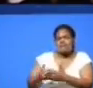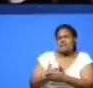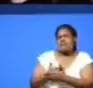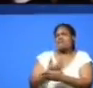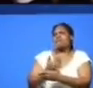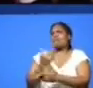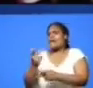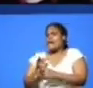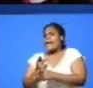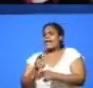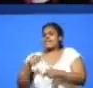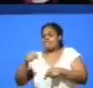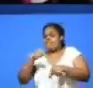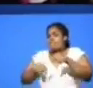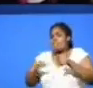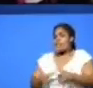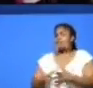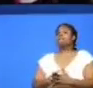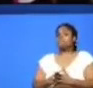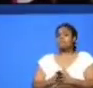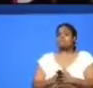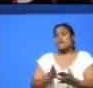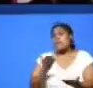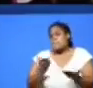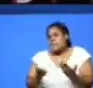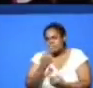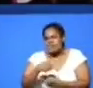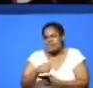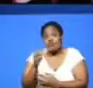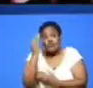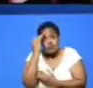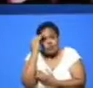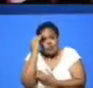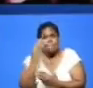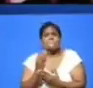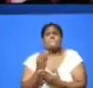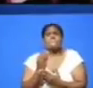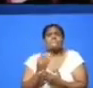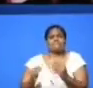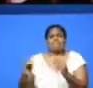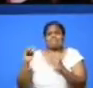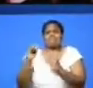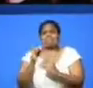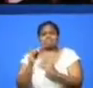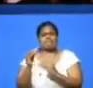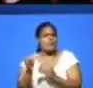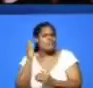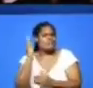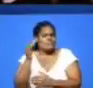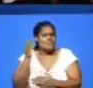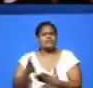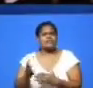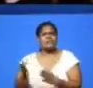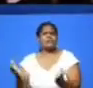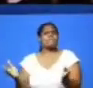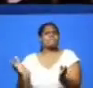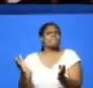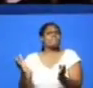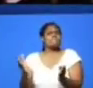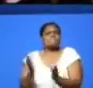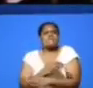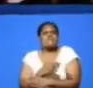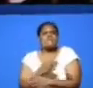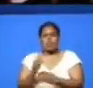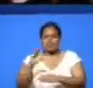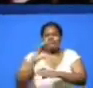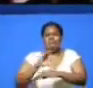Hear me, pastor. Hear me, sir. Maybe you knew more than you are preaching right now. Maybe you were brought up in a